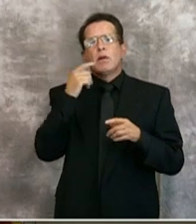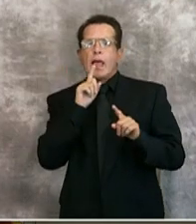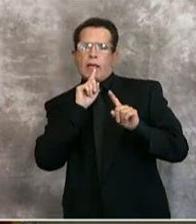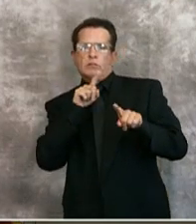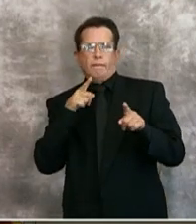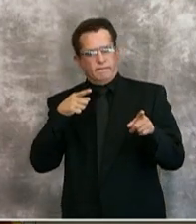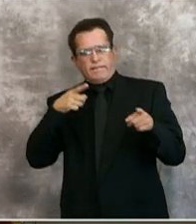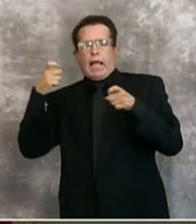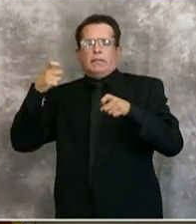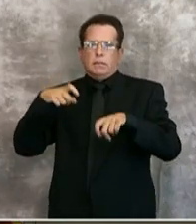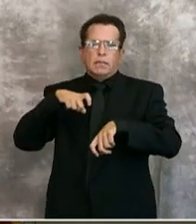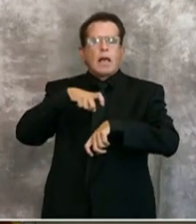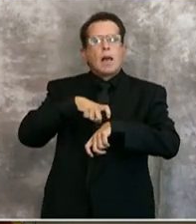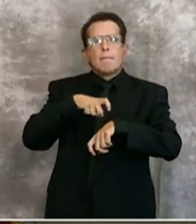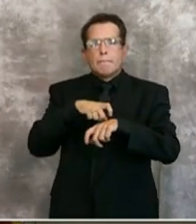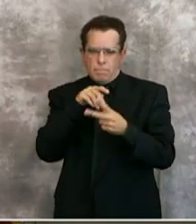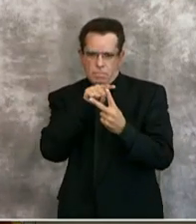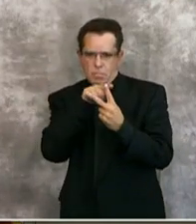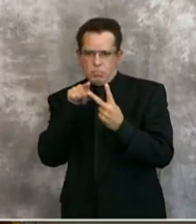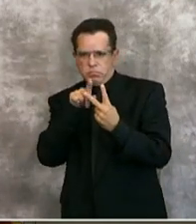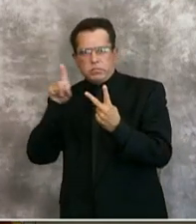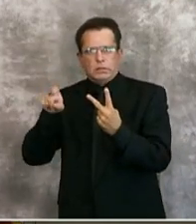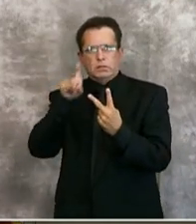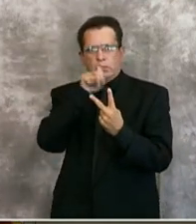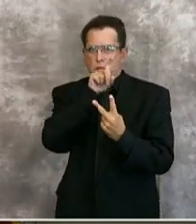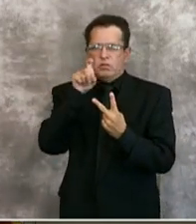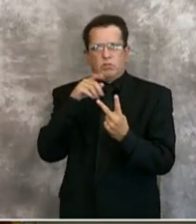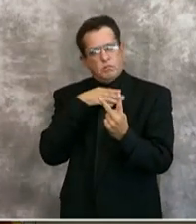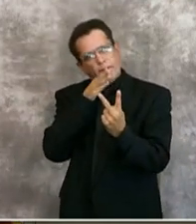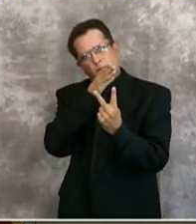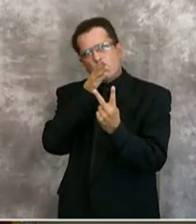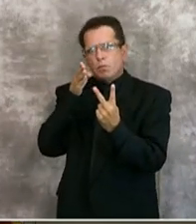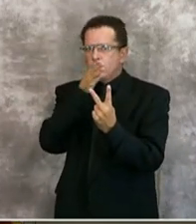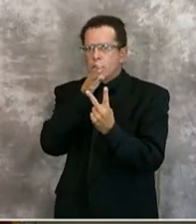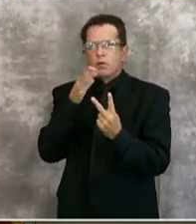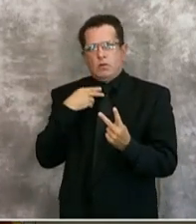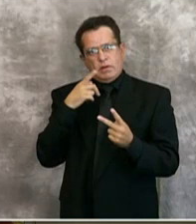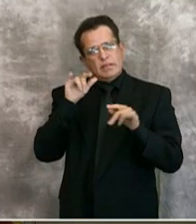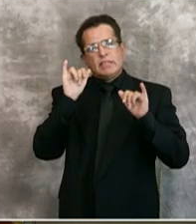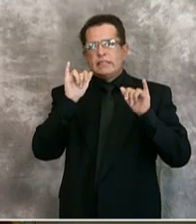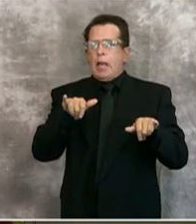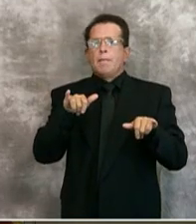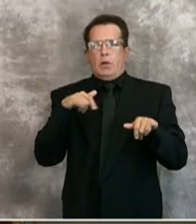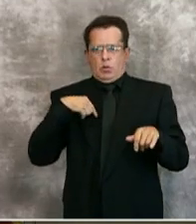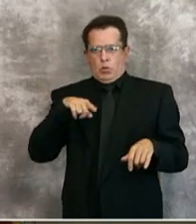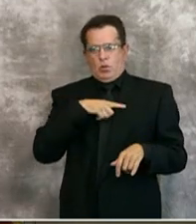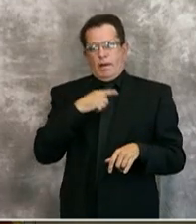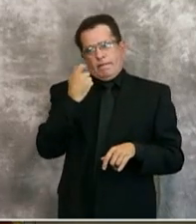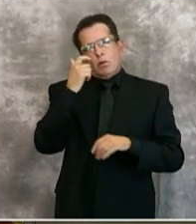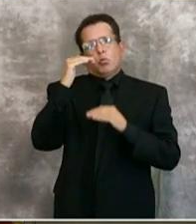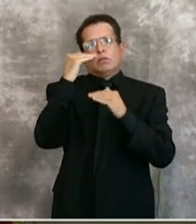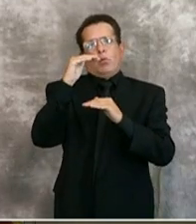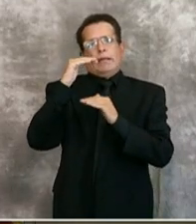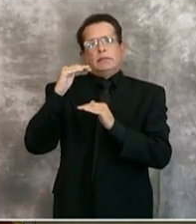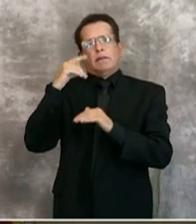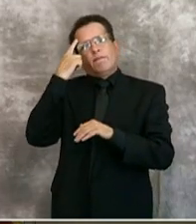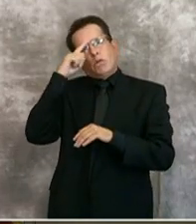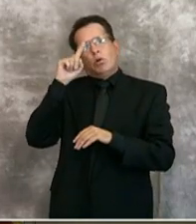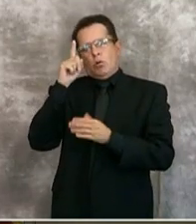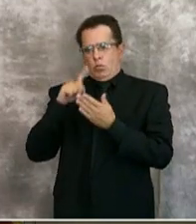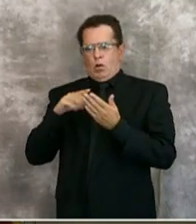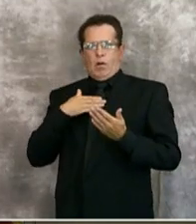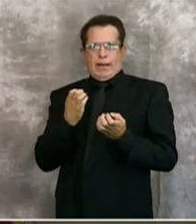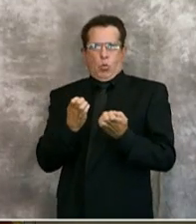fast turnaround time. We are, of course, subject to the same supply chain constraints as other labs for some of